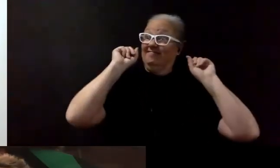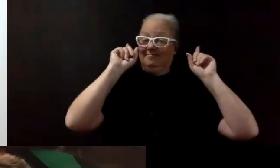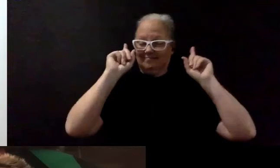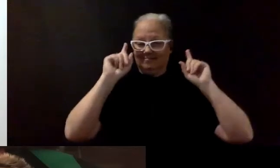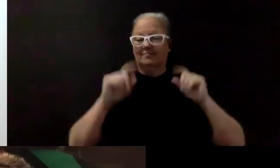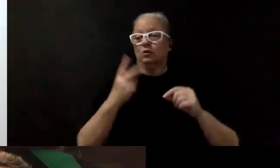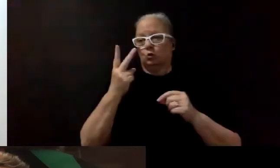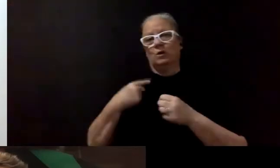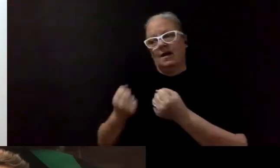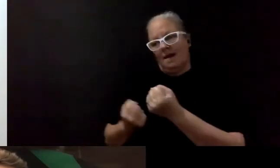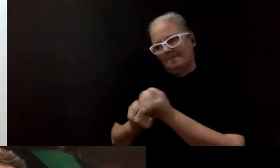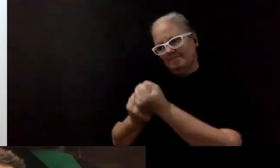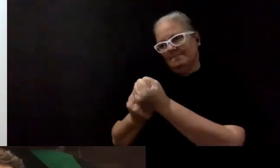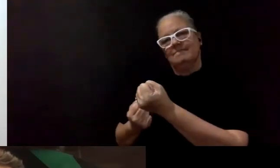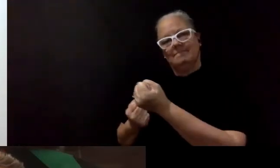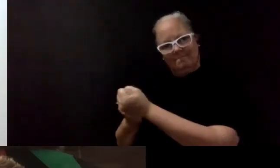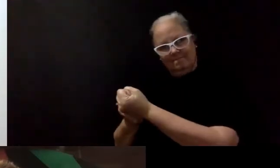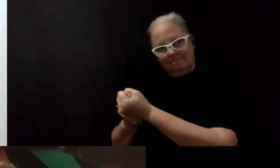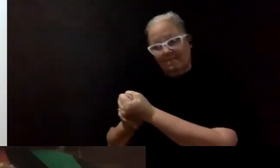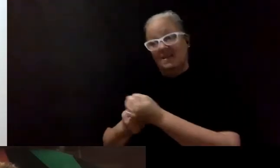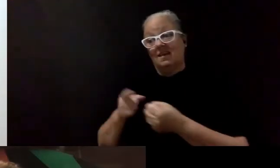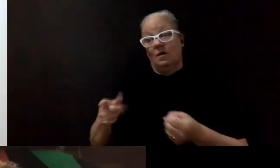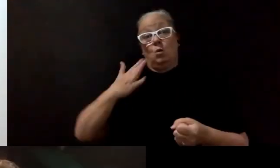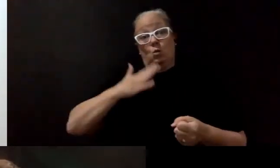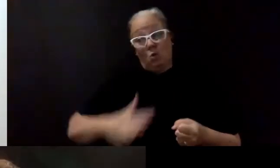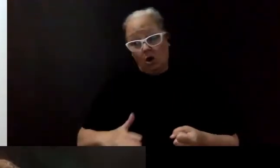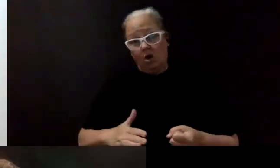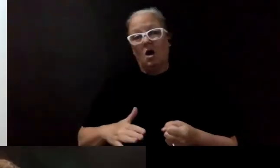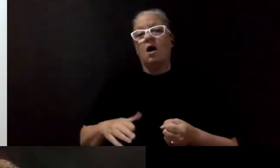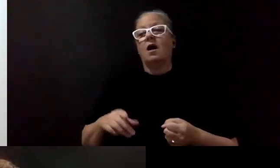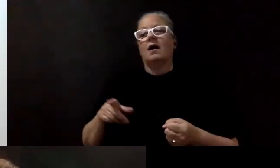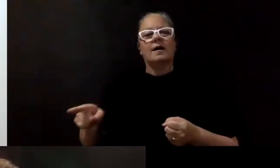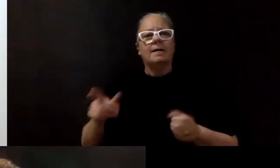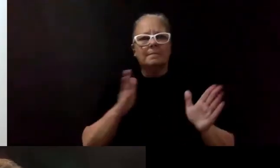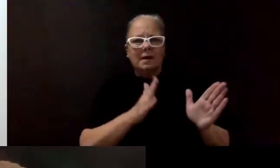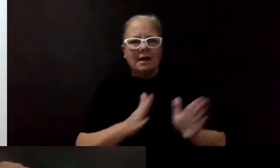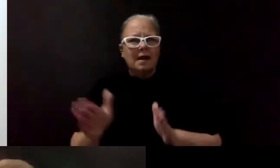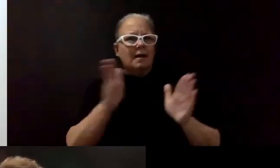them to bring their event to life. And so we helped with them with,